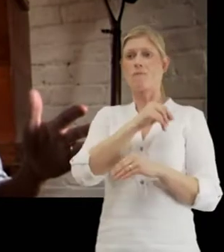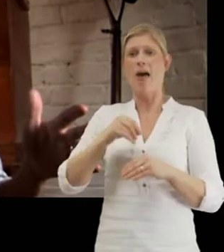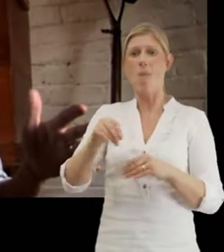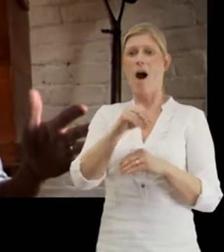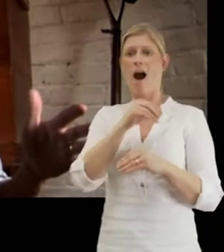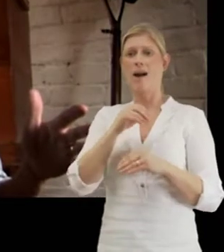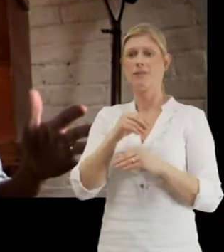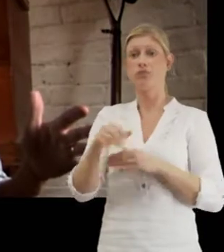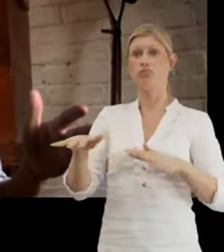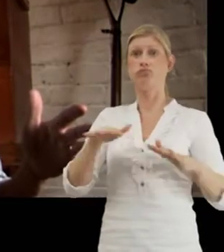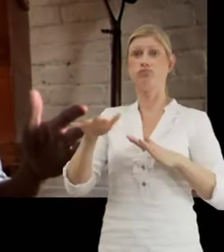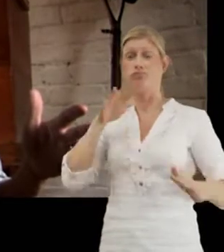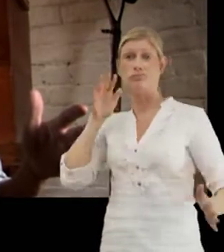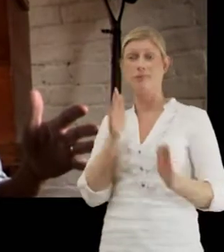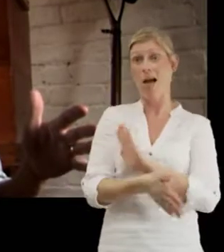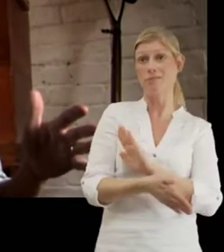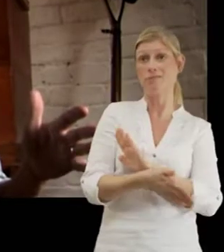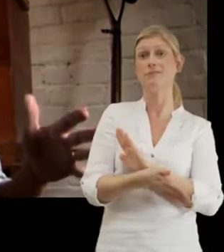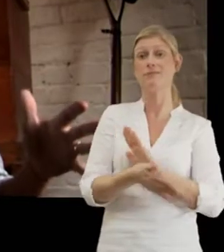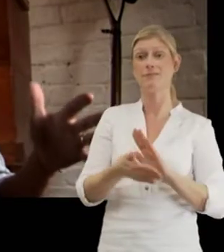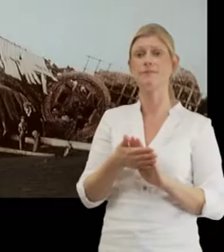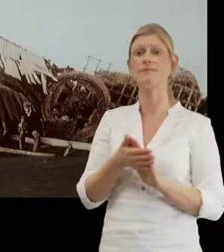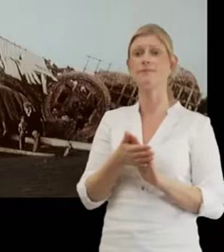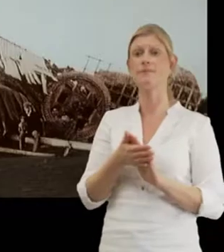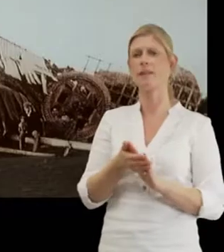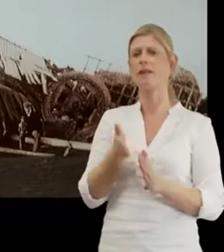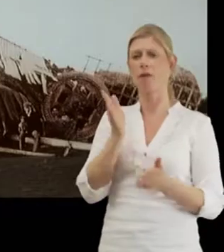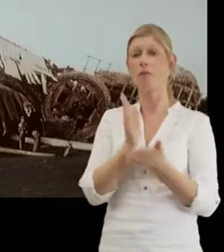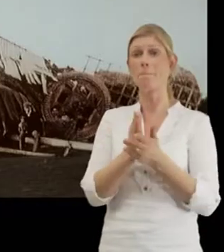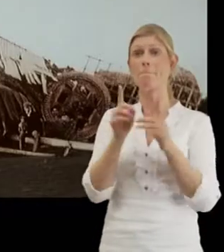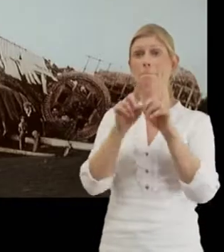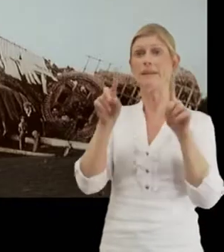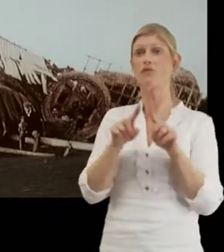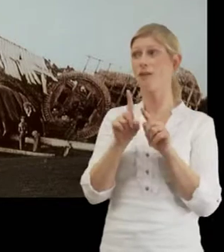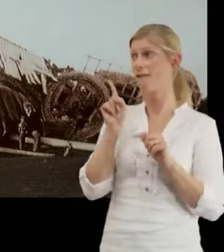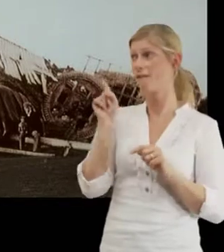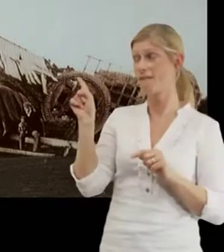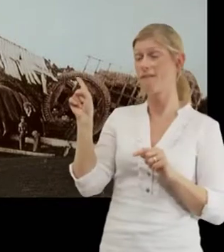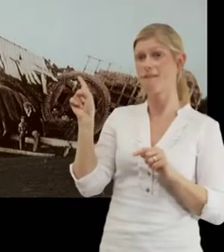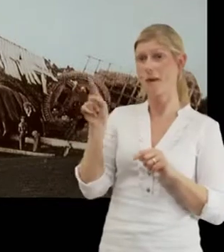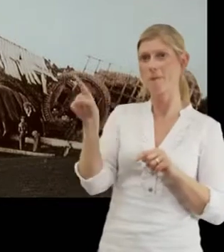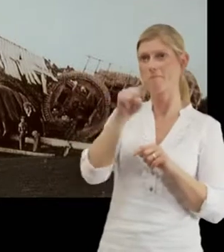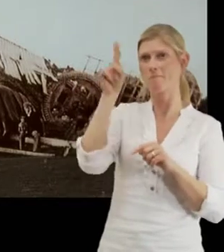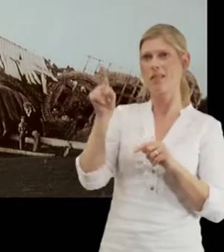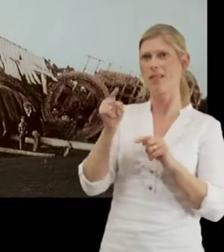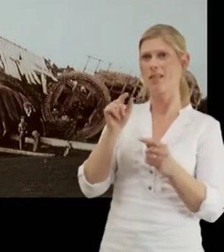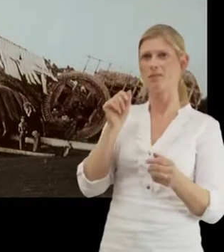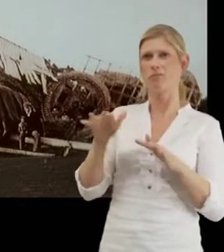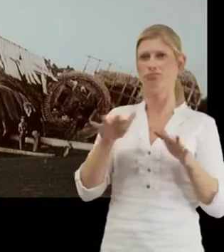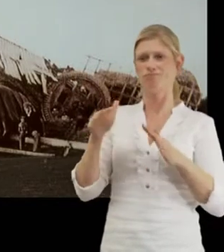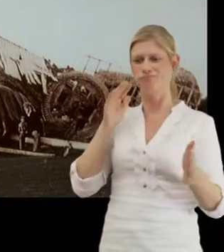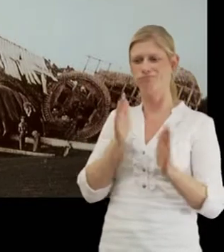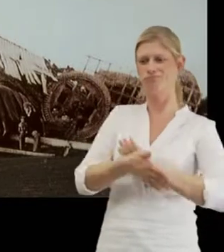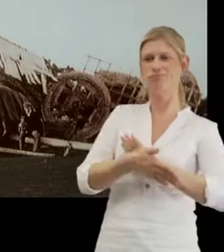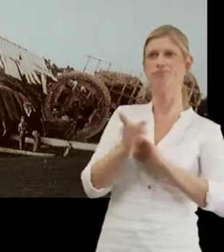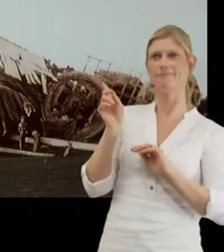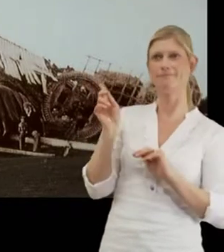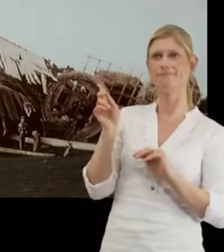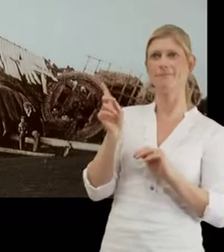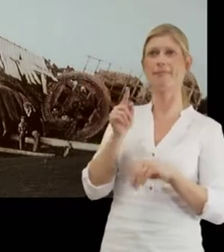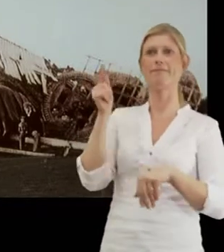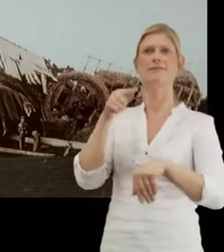he shook it to bits and it collapsed. And there's certainly a picture of the mill, a heap of rubble on the ground. At